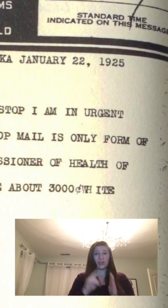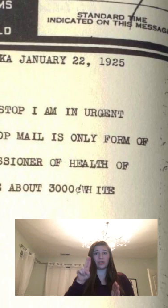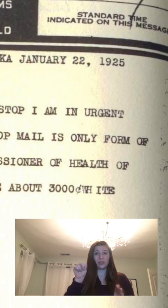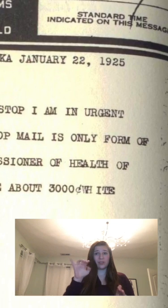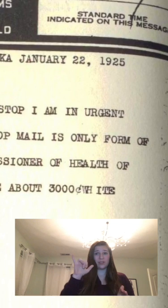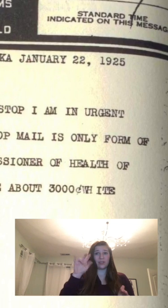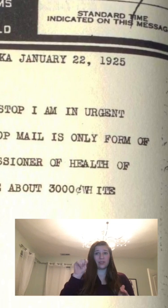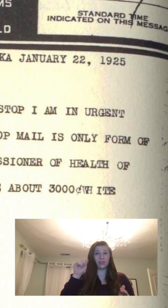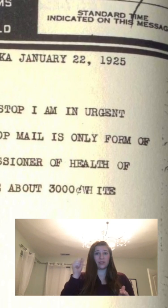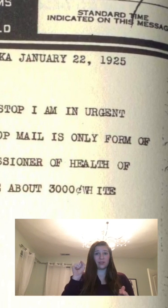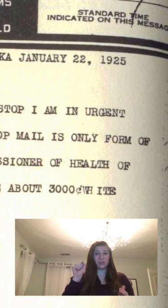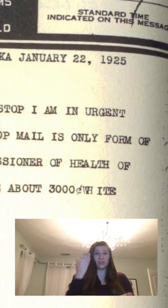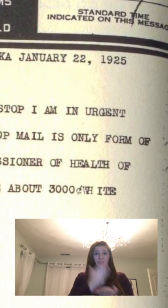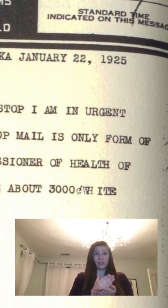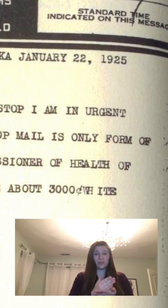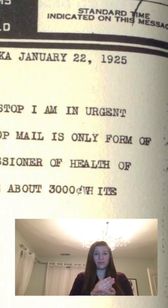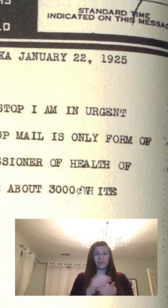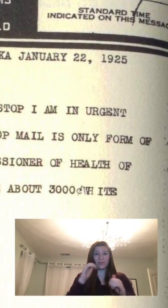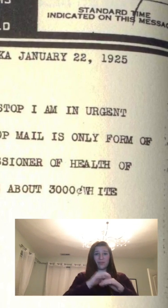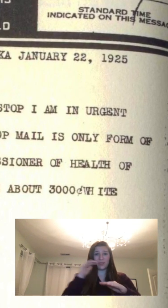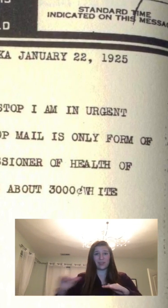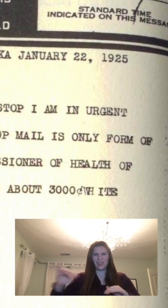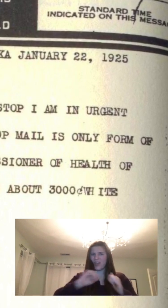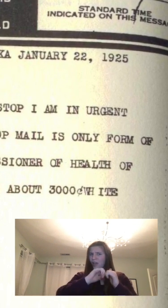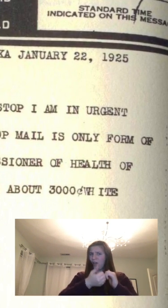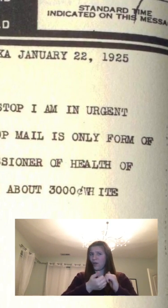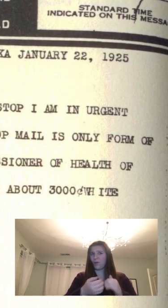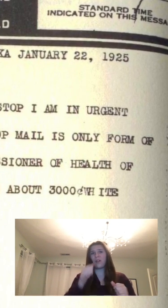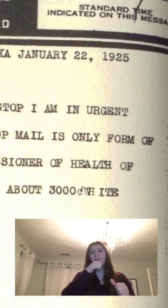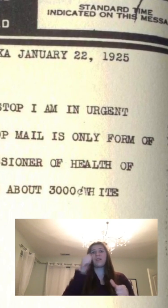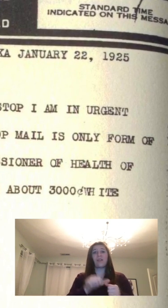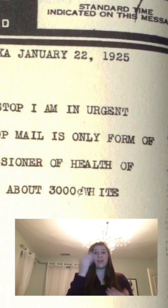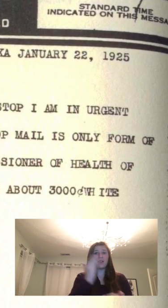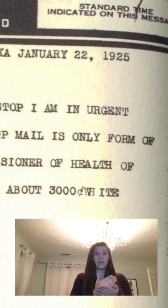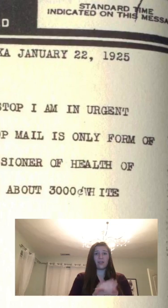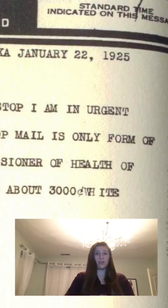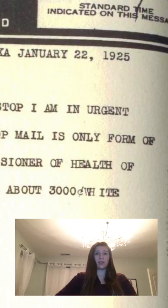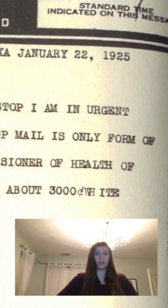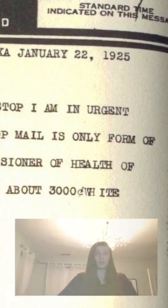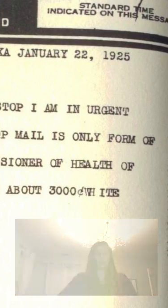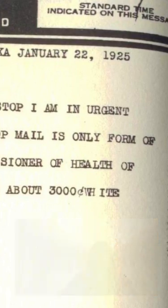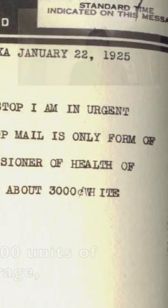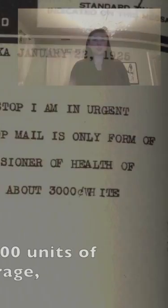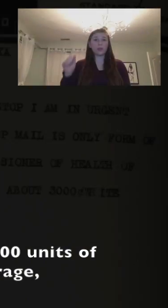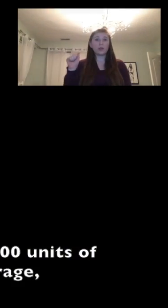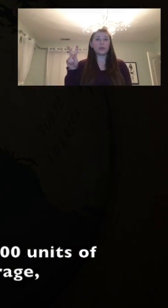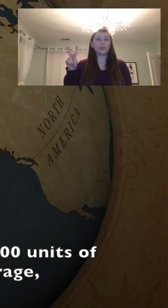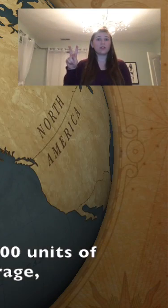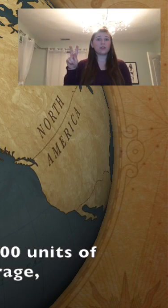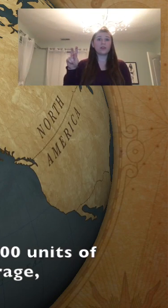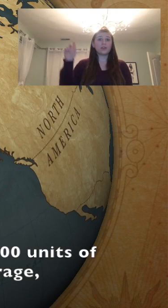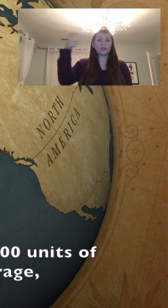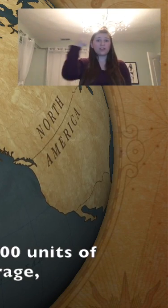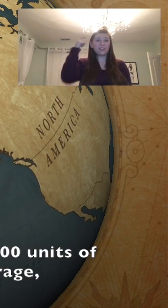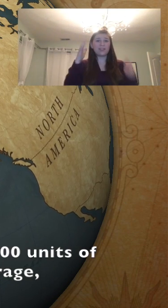million units of diphtheria antitoxin. Stop. Mail is the only form of transportation. Stop.